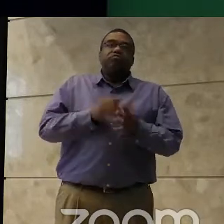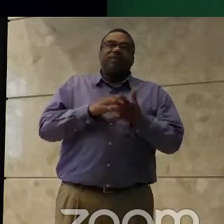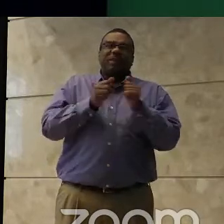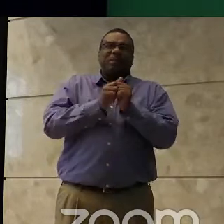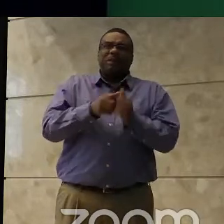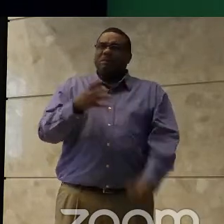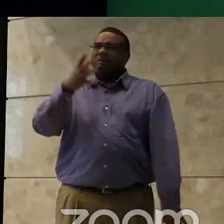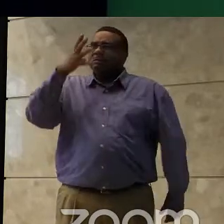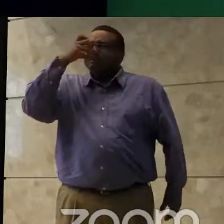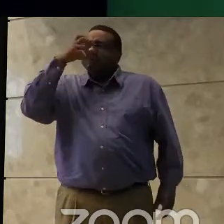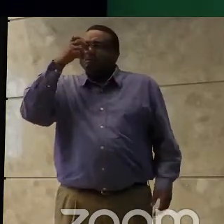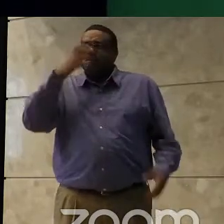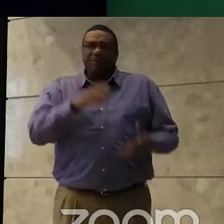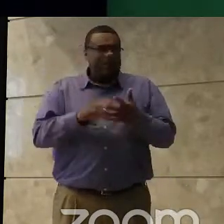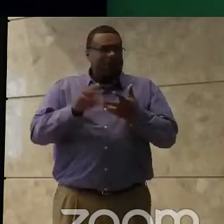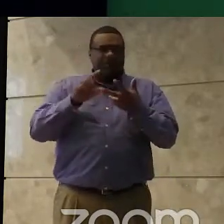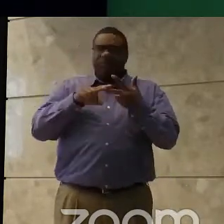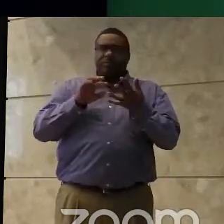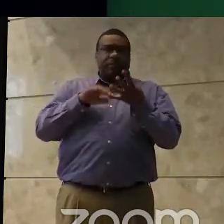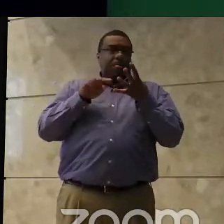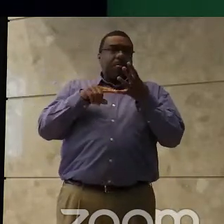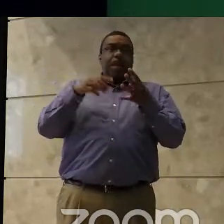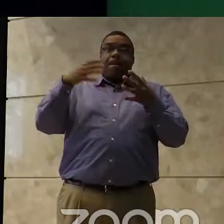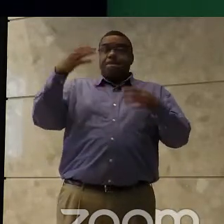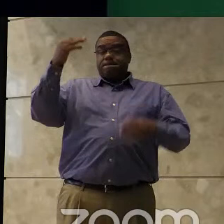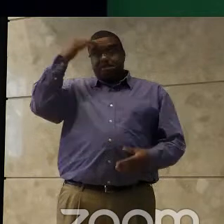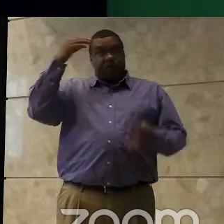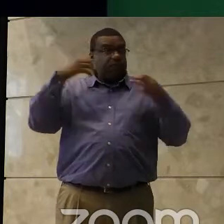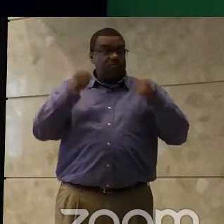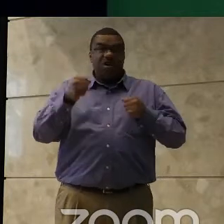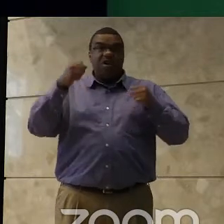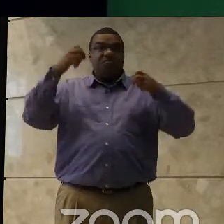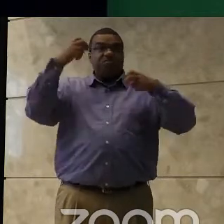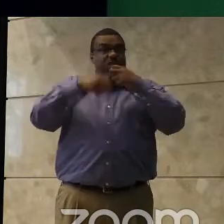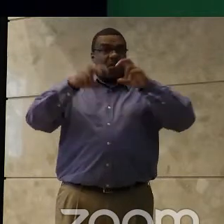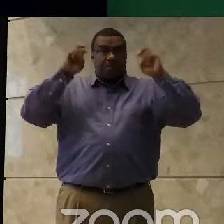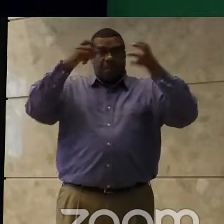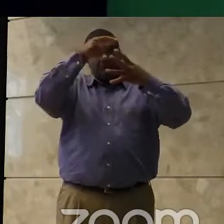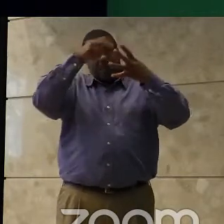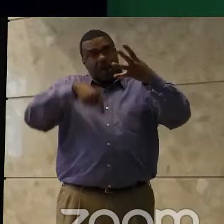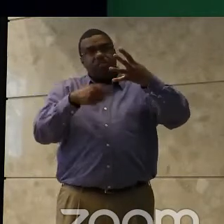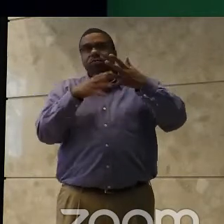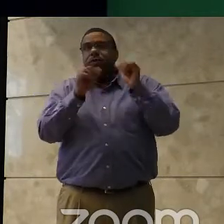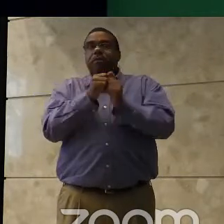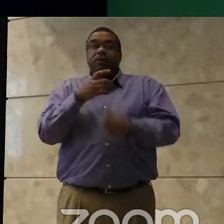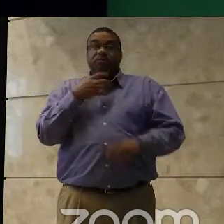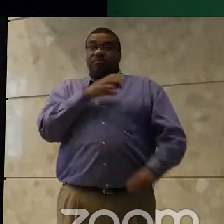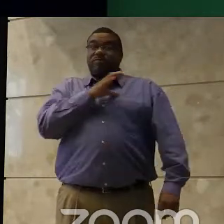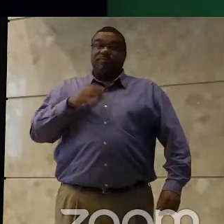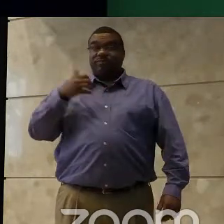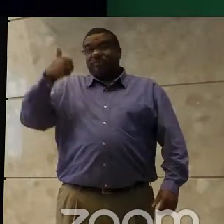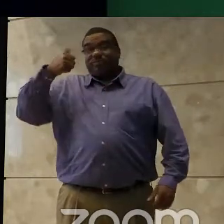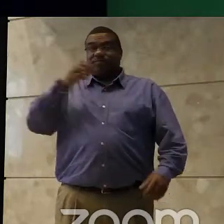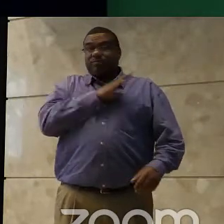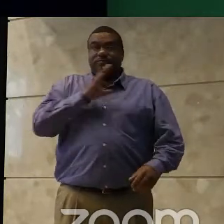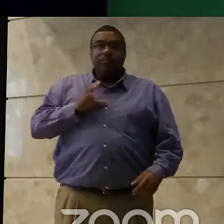meanness, of mental health issues, all those. And as the chair of the board said, Dr. Vassa, the